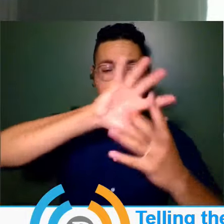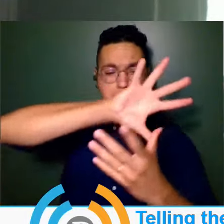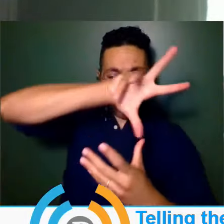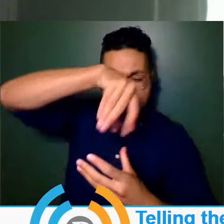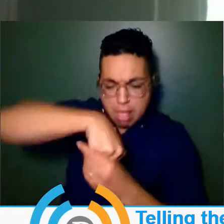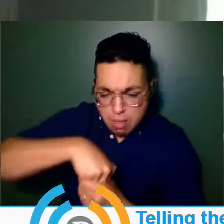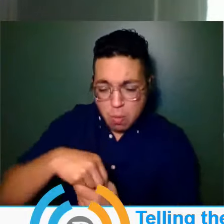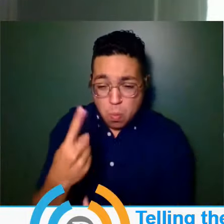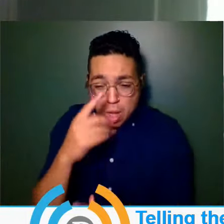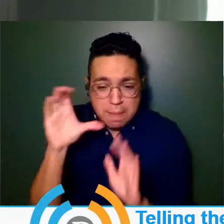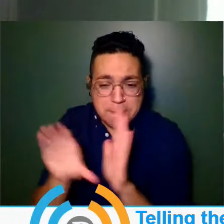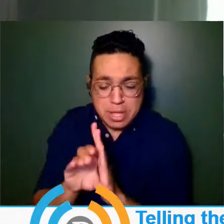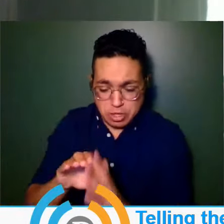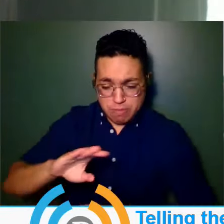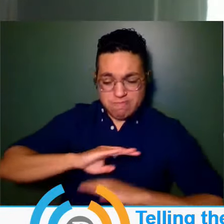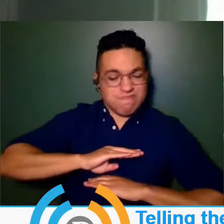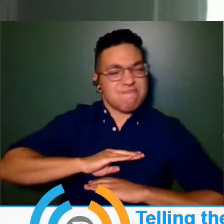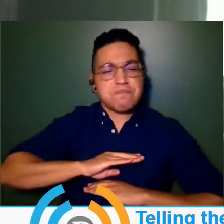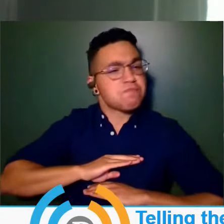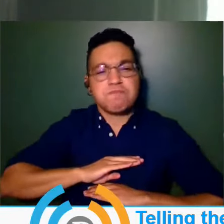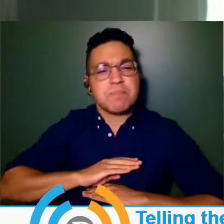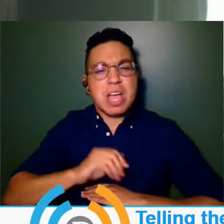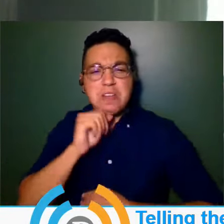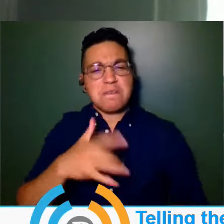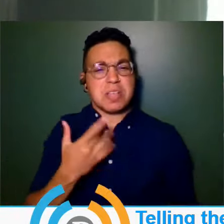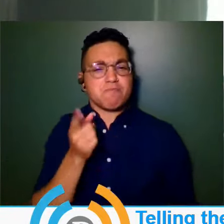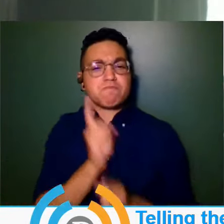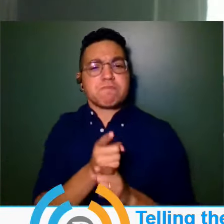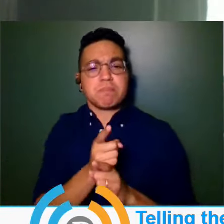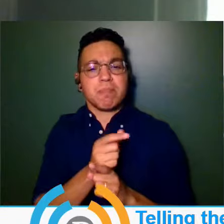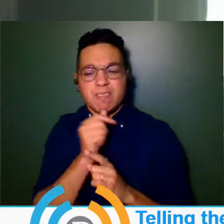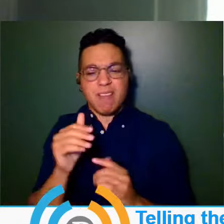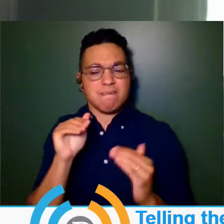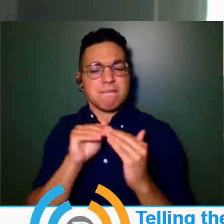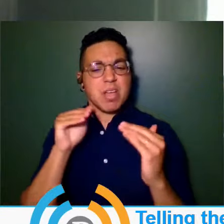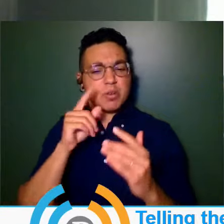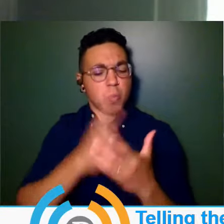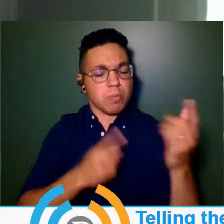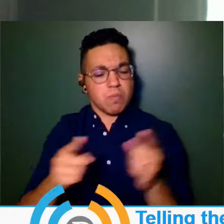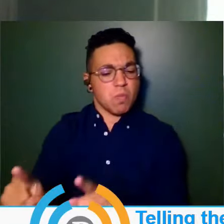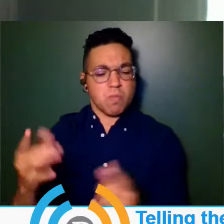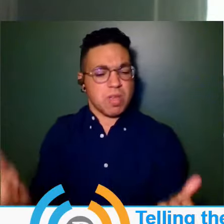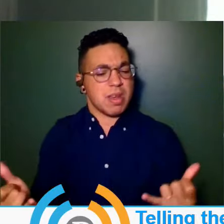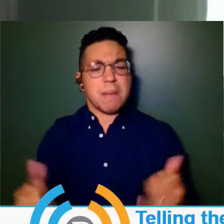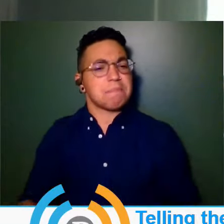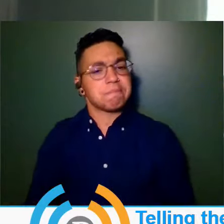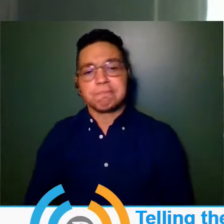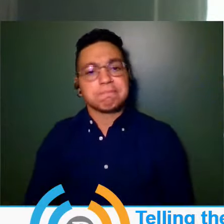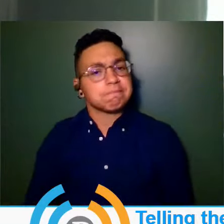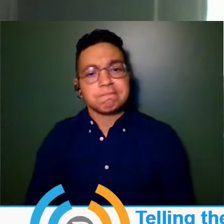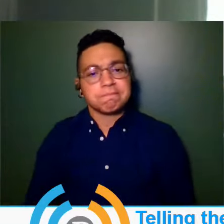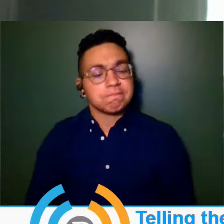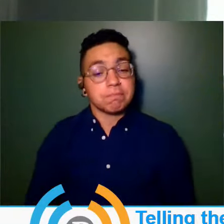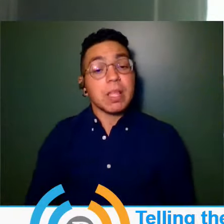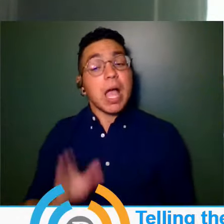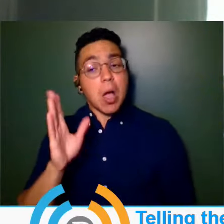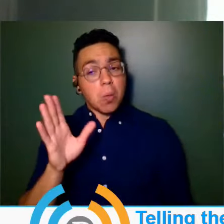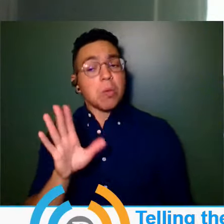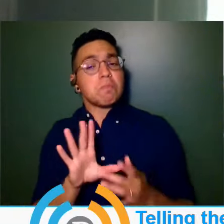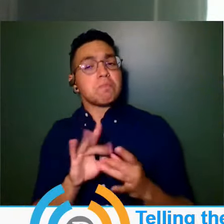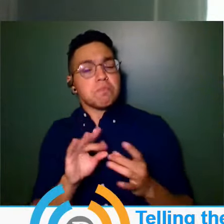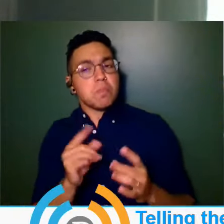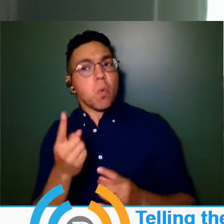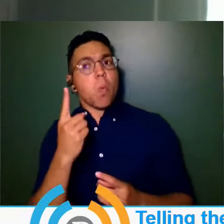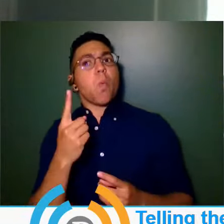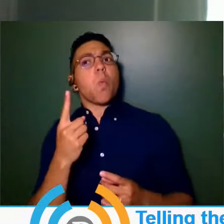I'm not sure that would do justice to what we're in right now. I will say there was a scene that really stuck